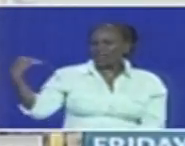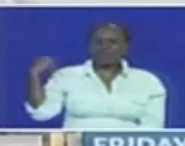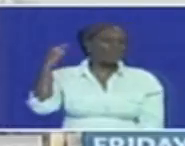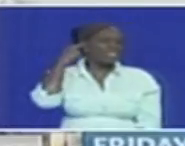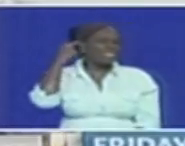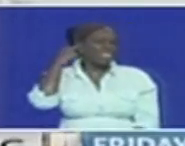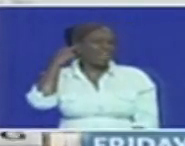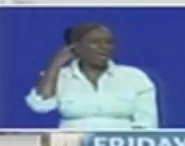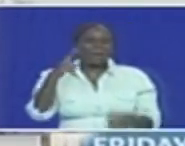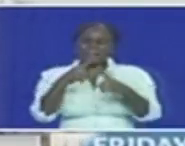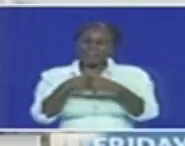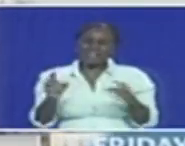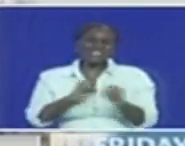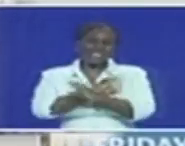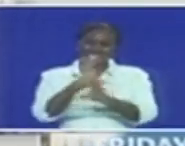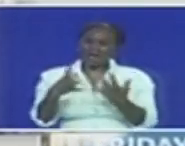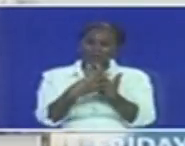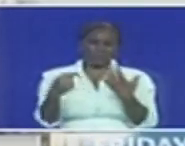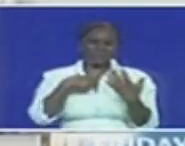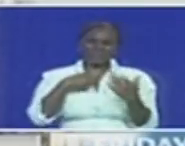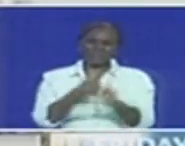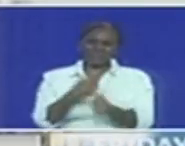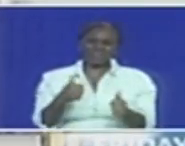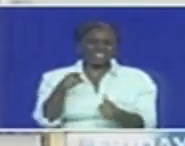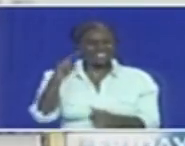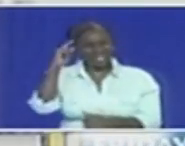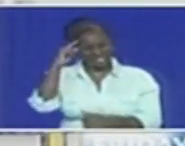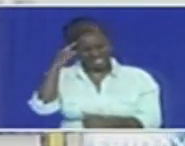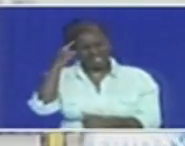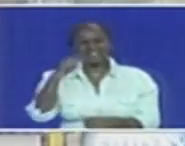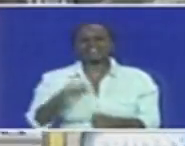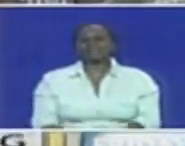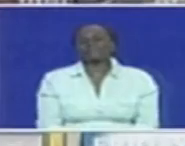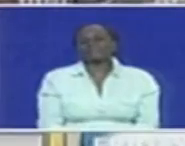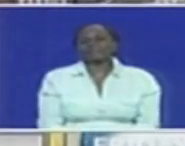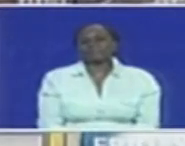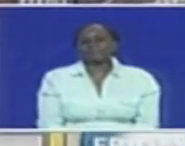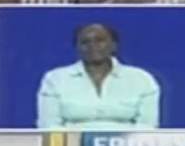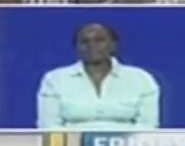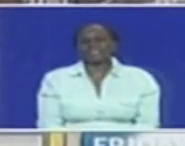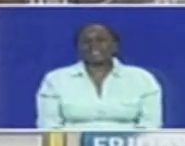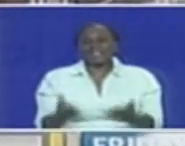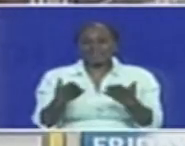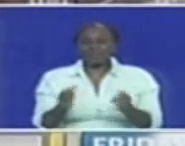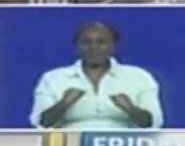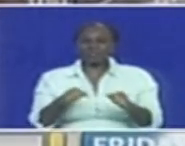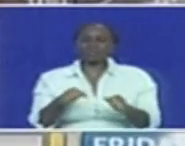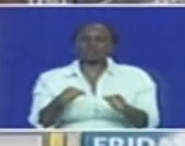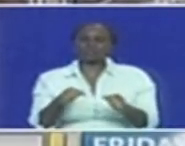but quite creative anyway, and quite a thought. All right, we'll check him out. Probably we'll put you